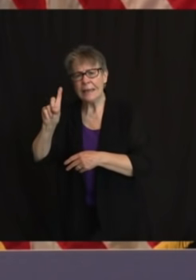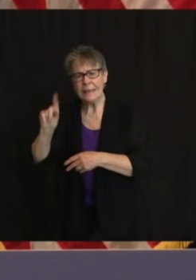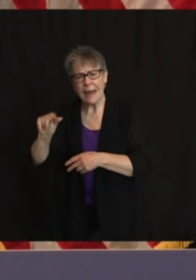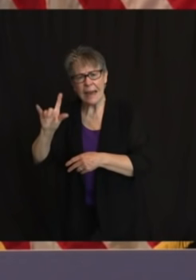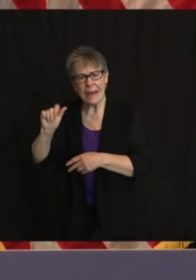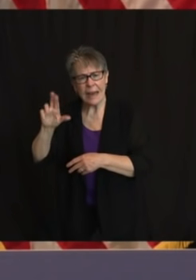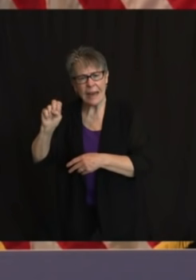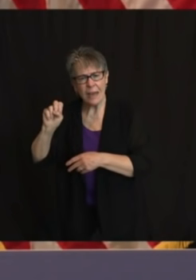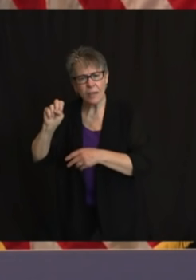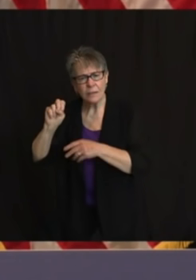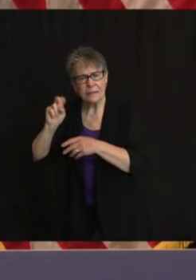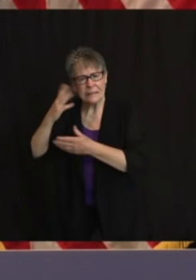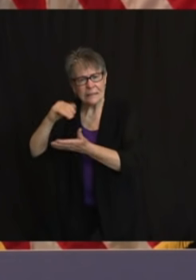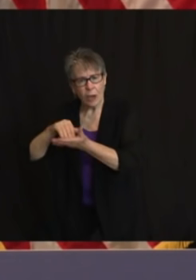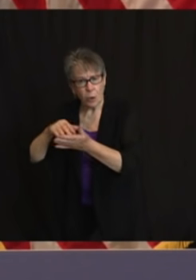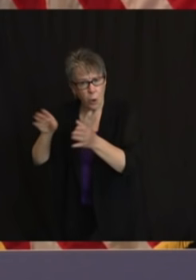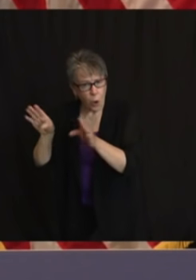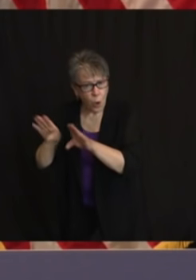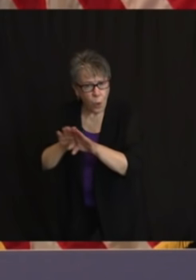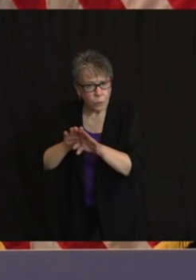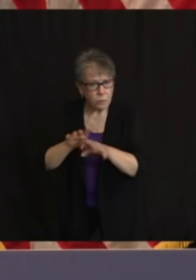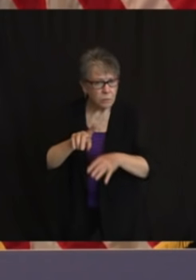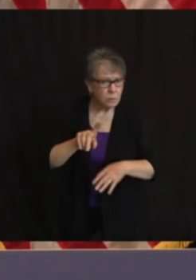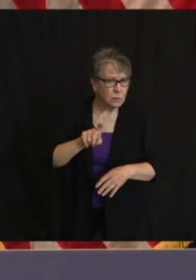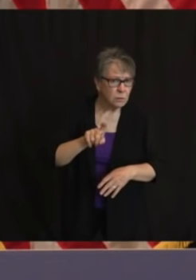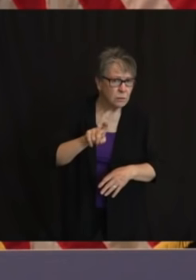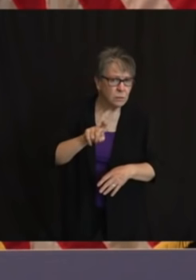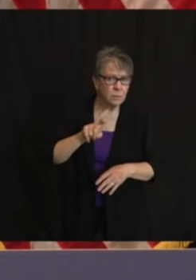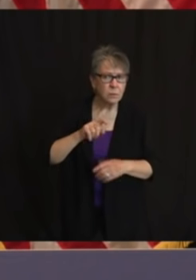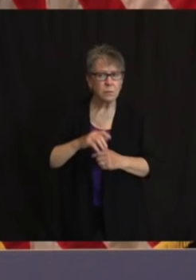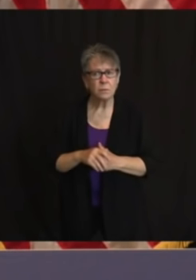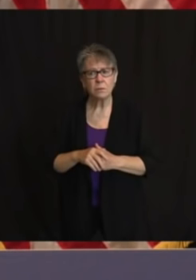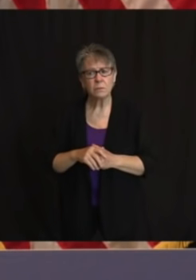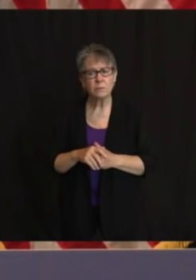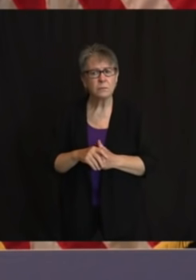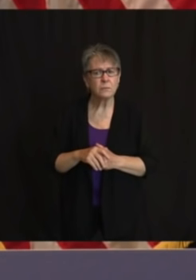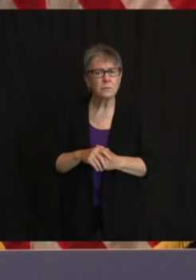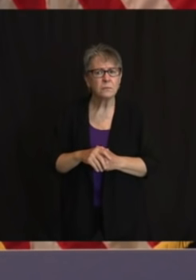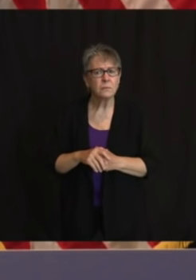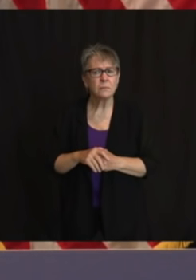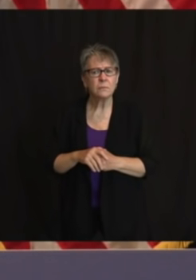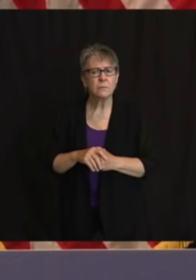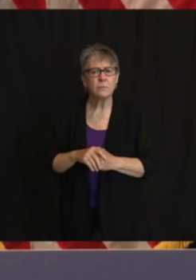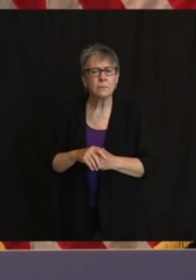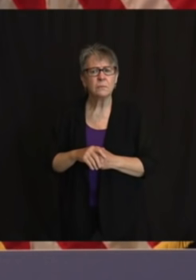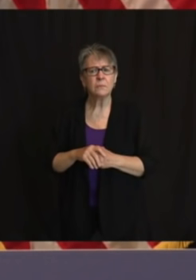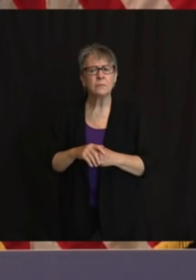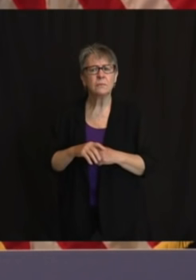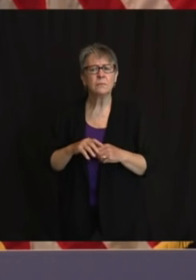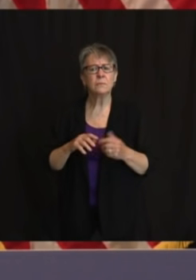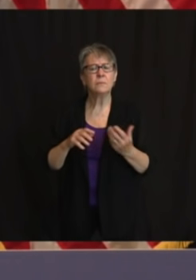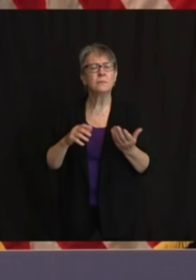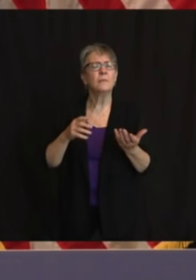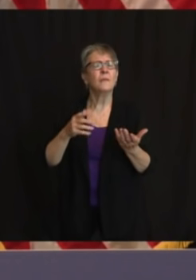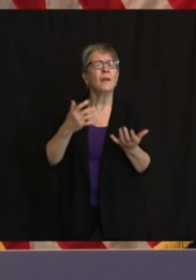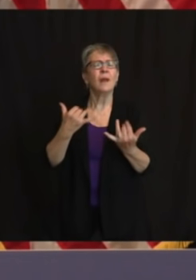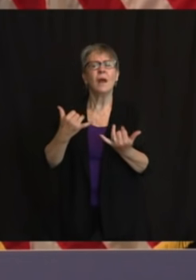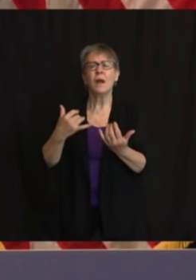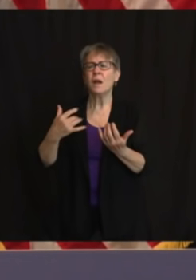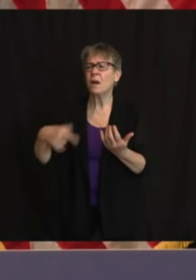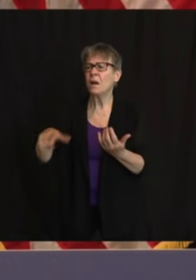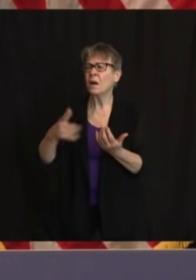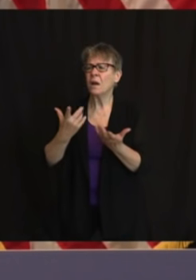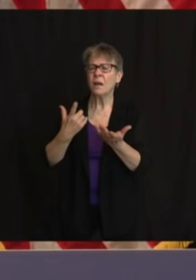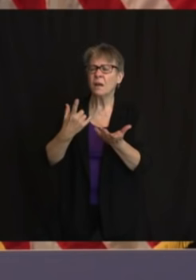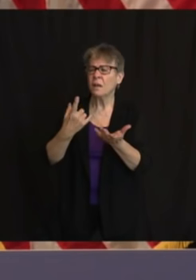the reopening of schools is linked to the general reopening of businesses in the state in general? And on borrowing, is this the Fed bill you're talking about